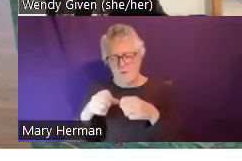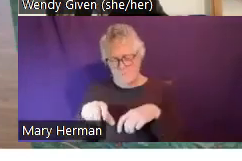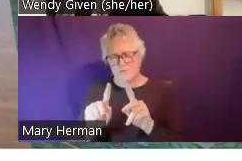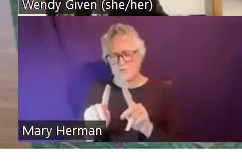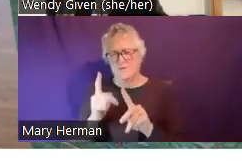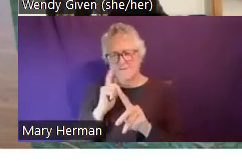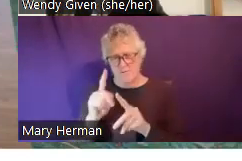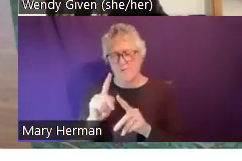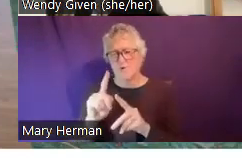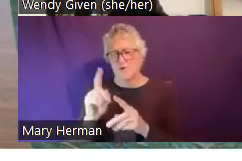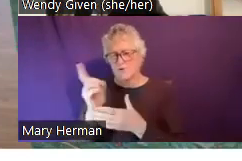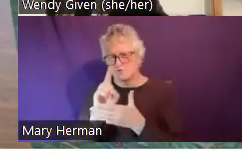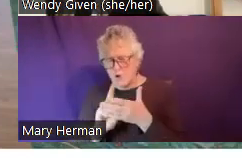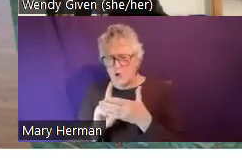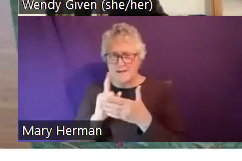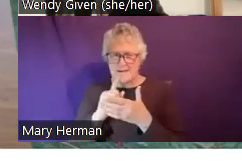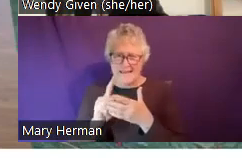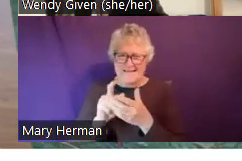that answer